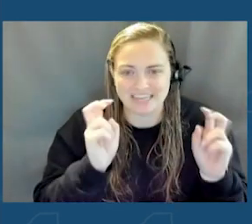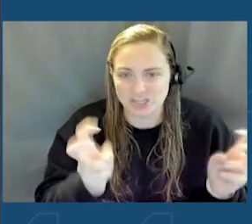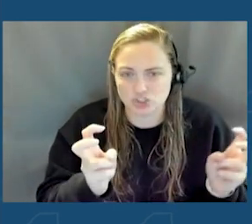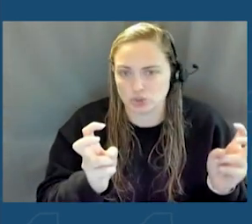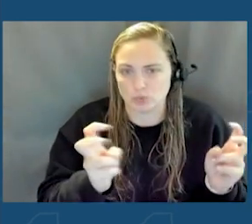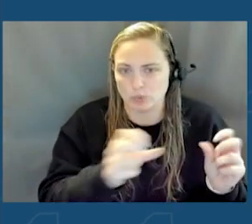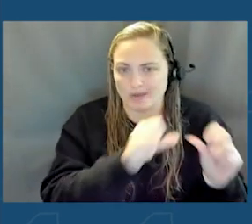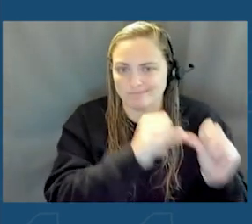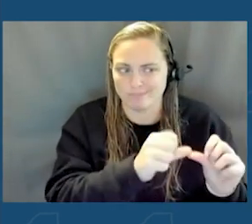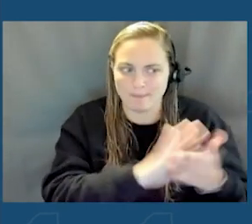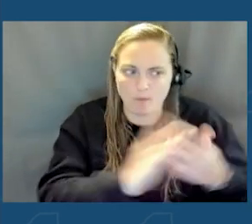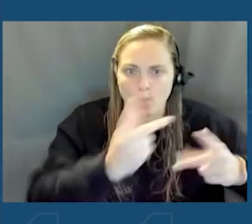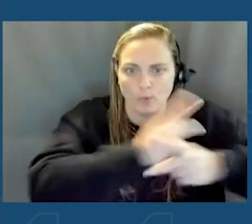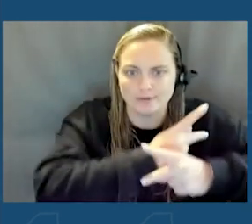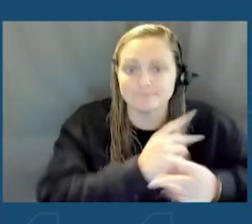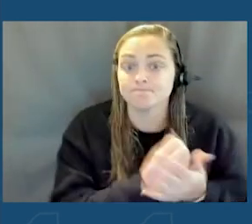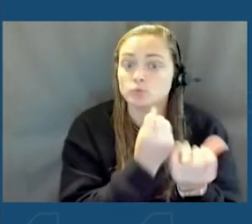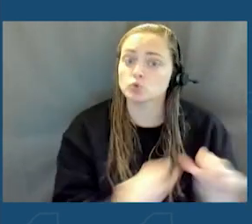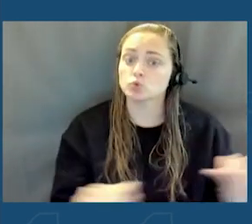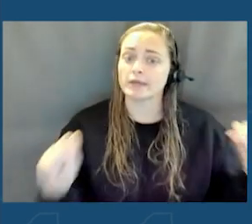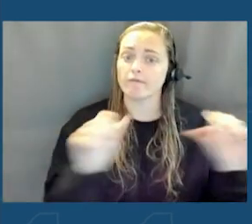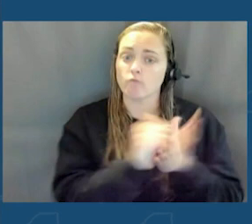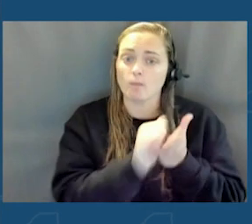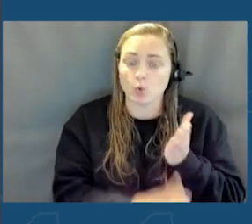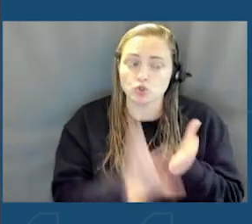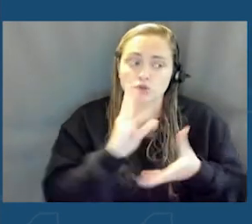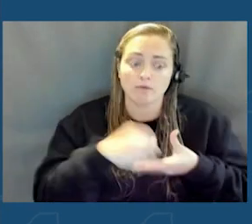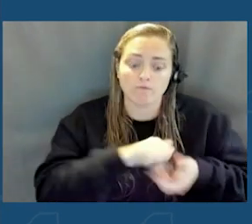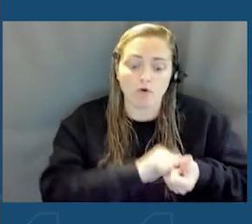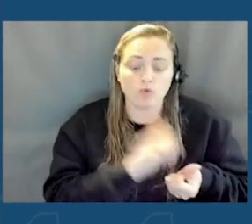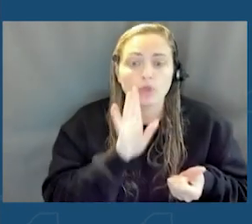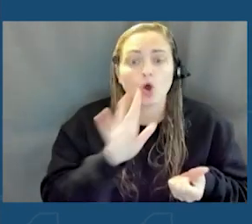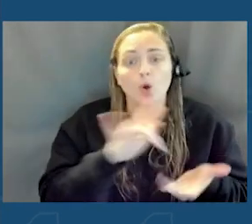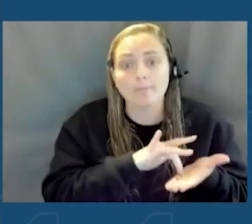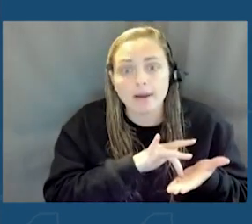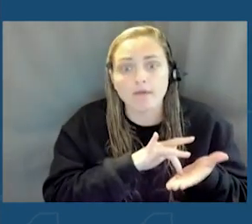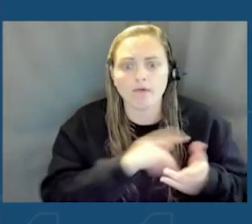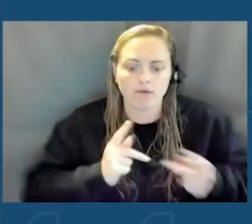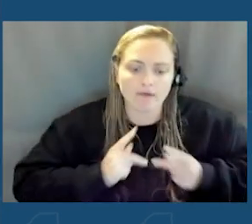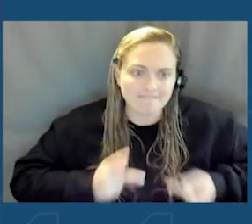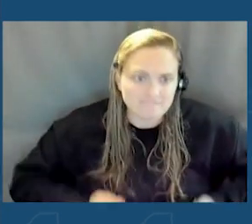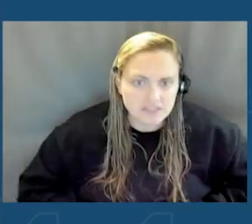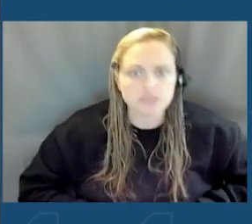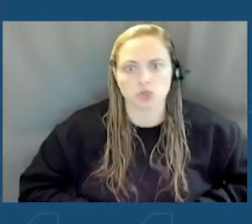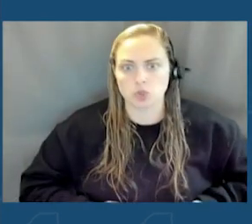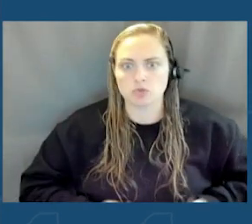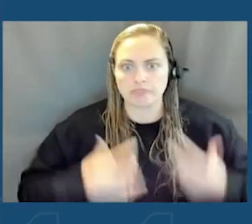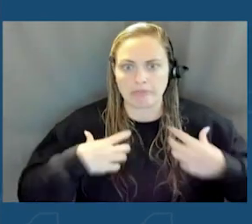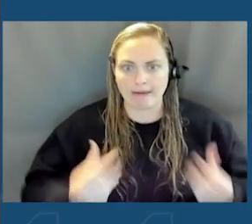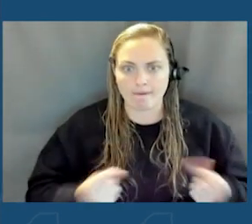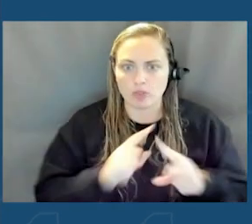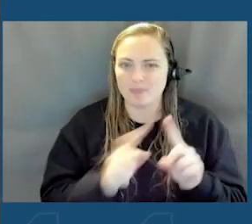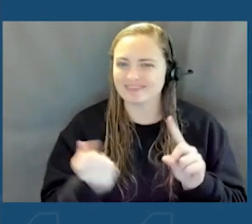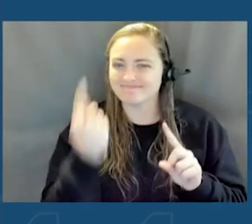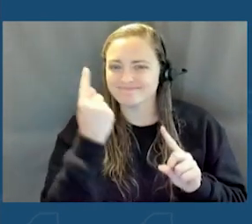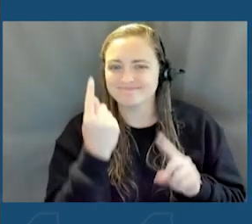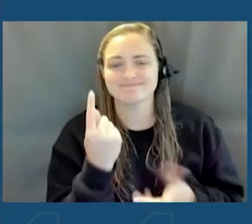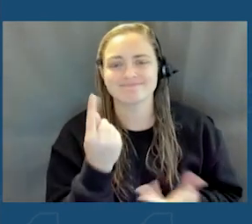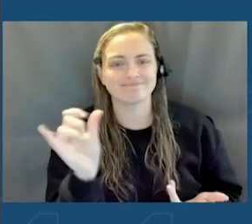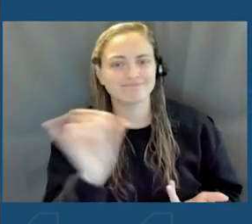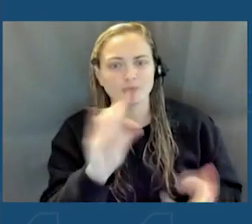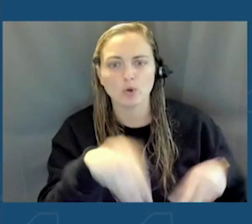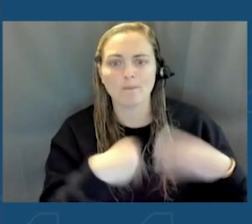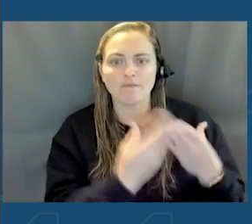So, safe abortions are part of our medical and physical well-being, but they also